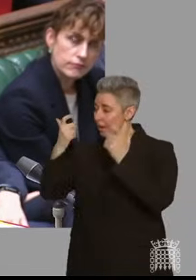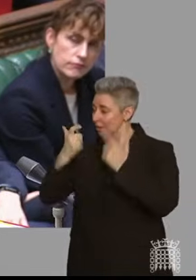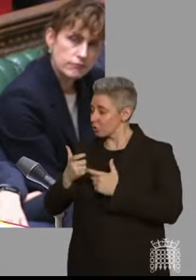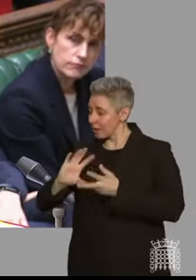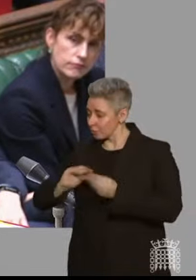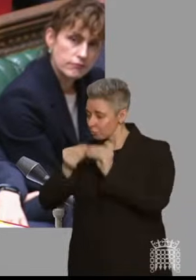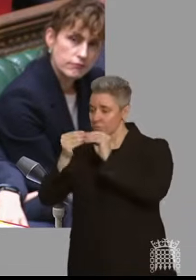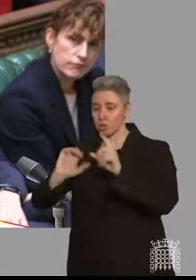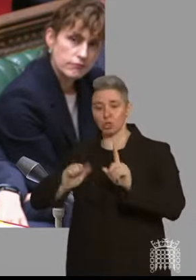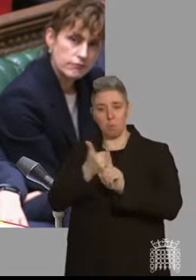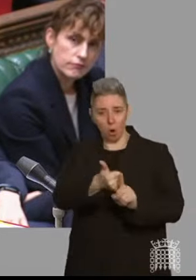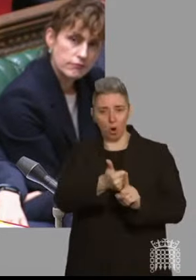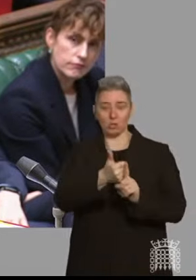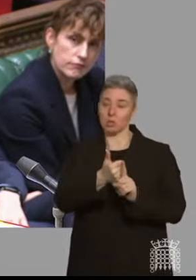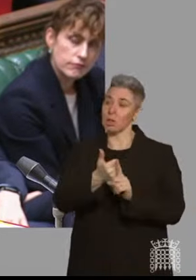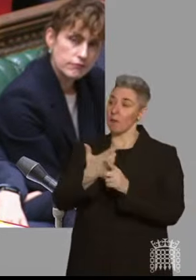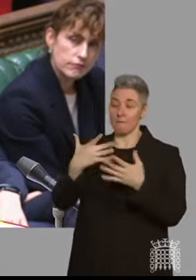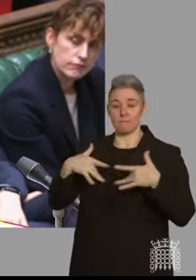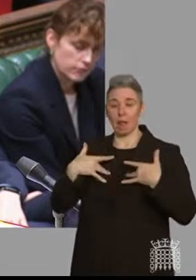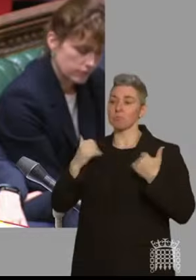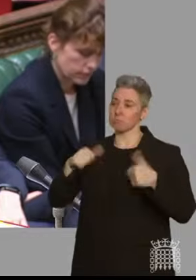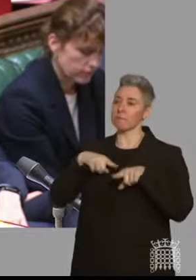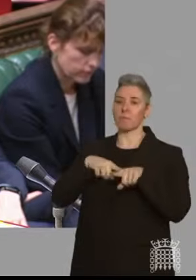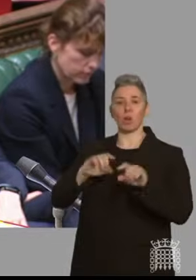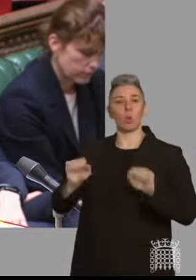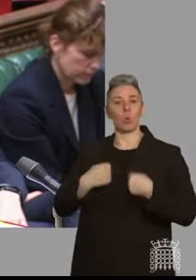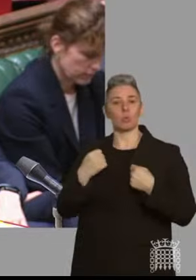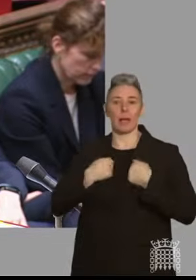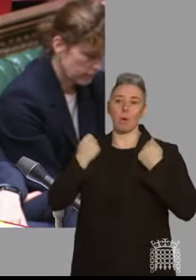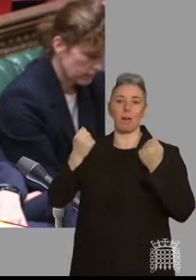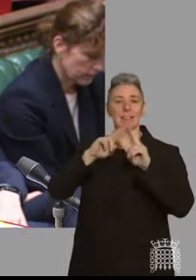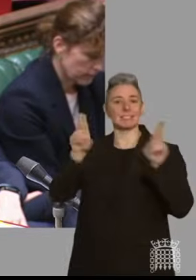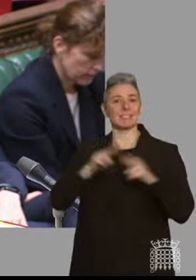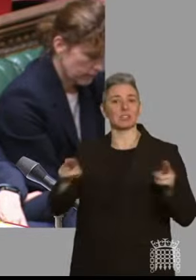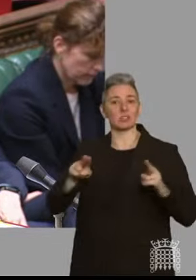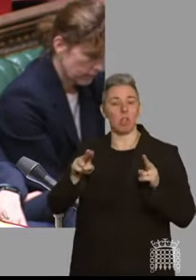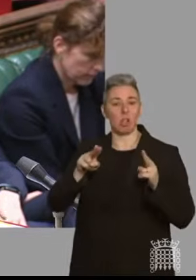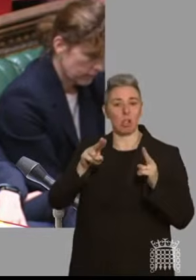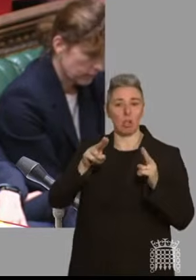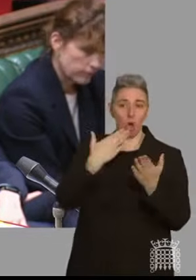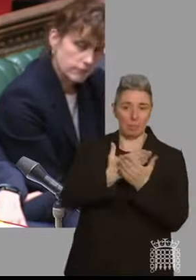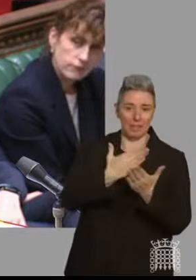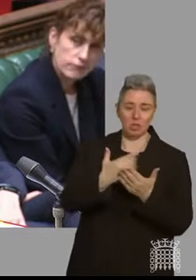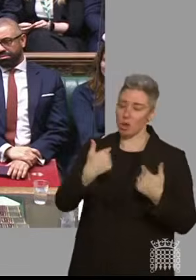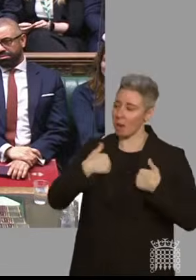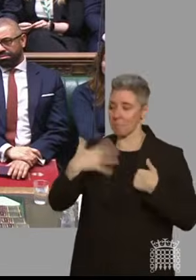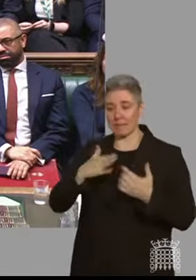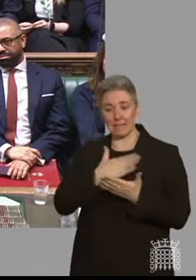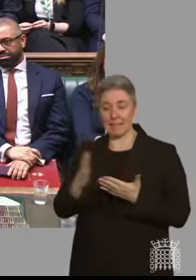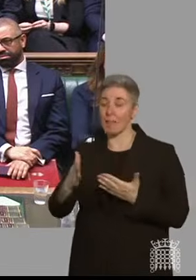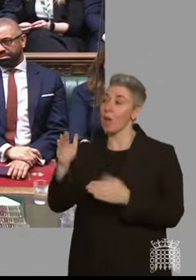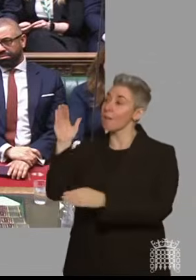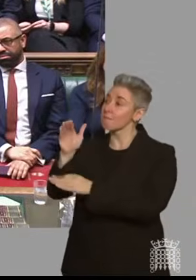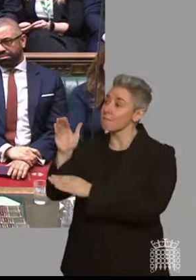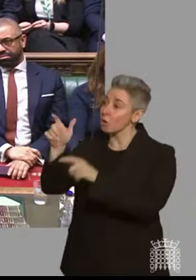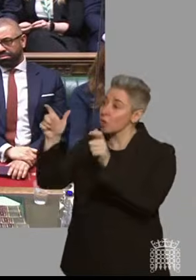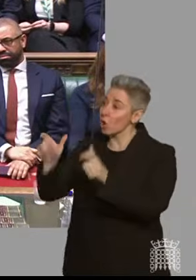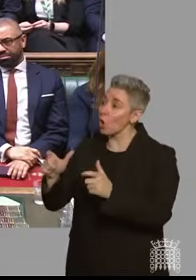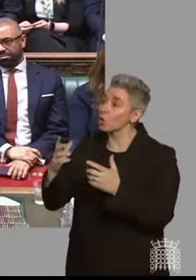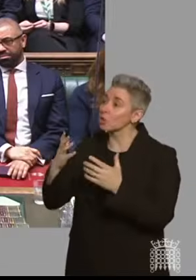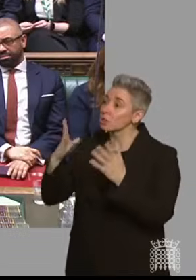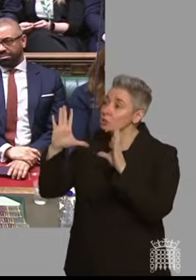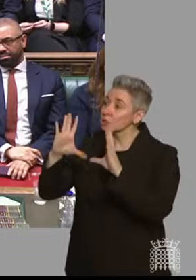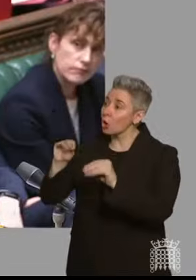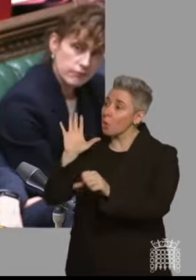that I will not let a foreign court stop us from sending illegal migrants to Rwanda. That is the right policy and, in fact, the only way